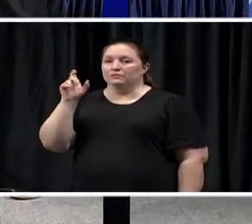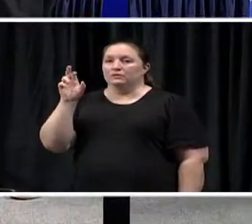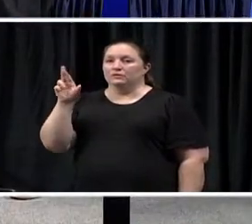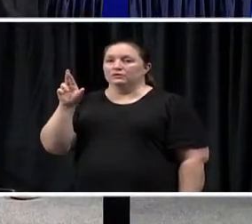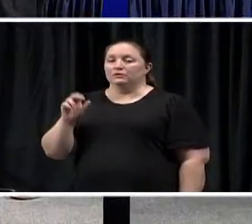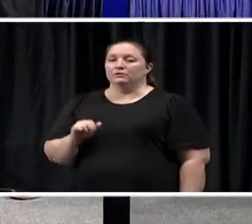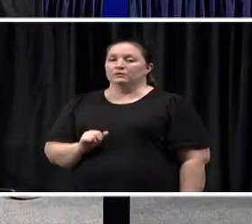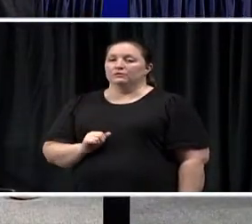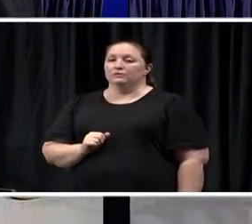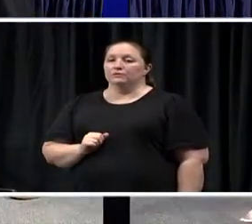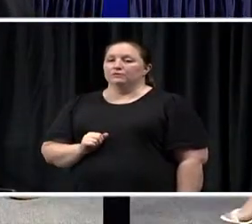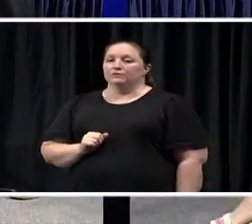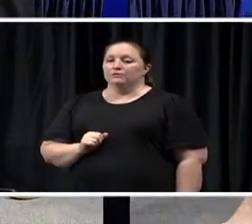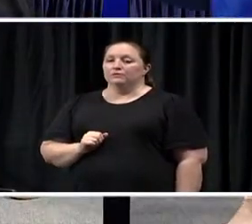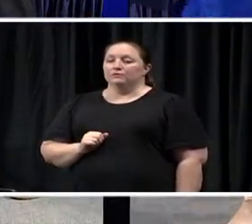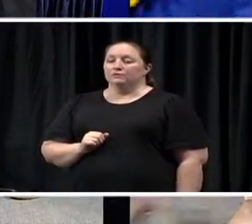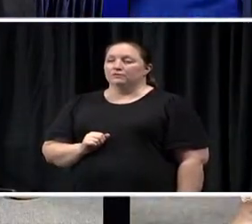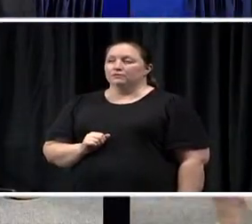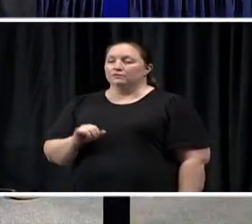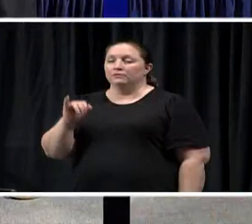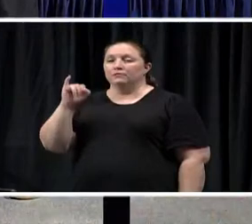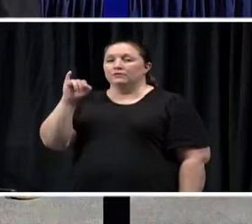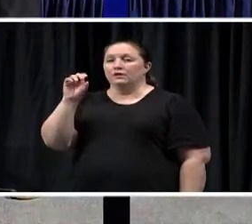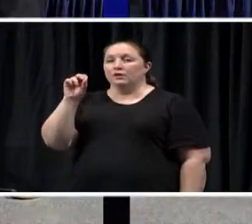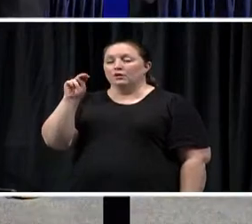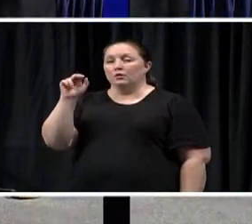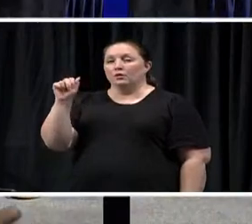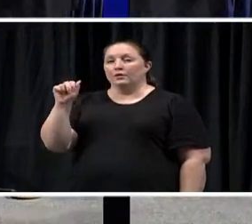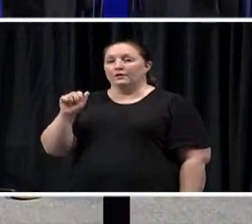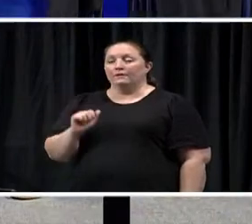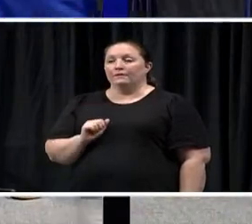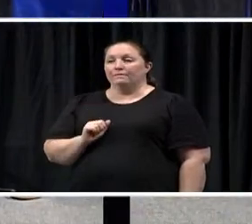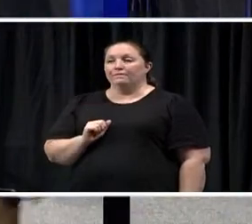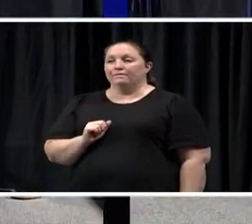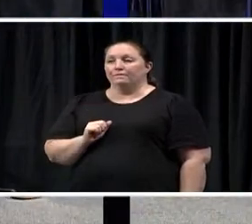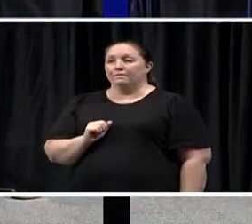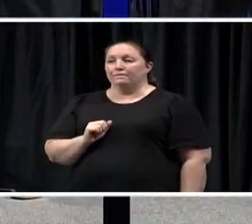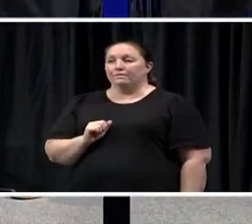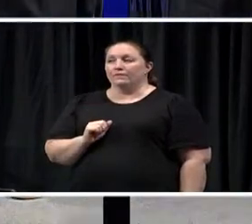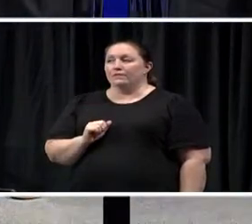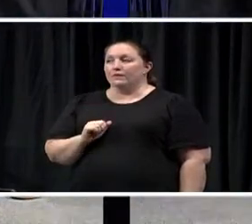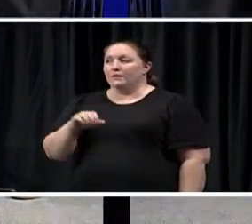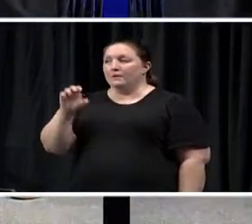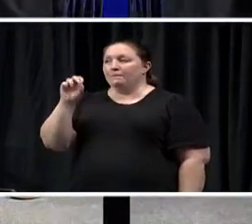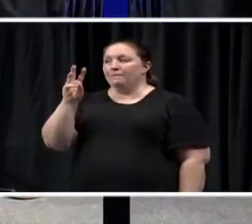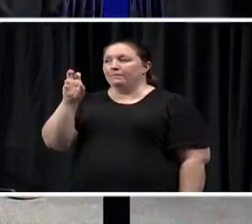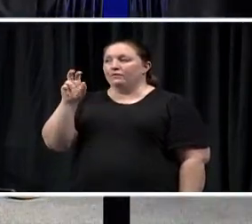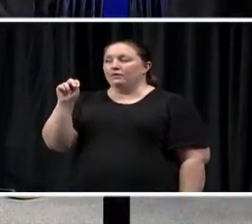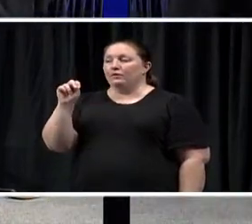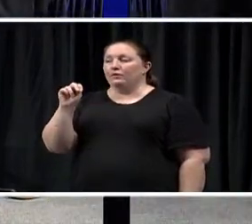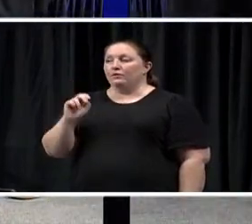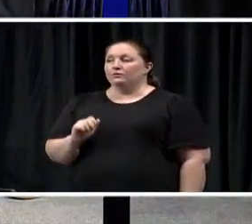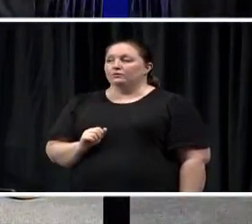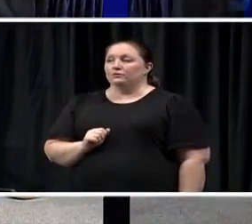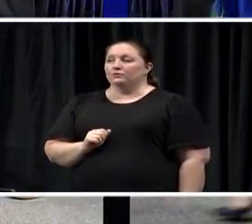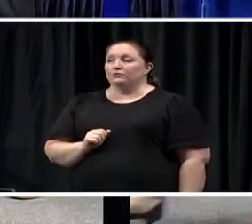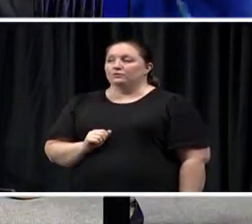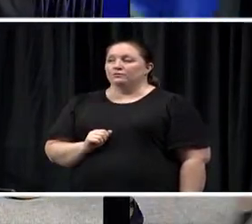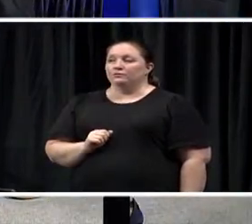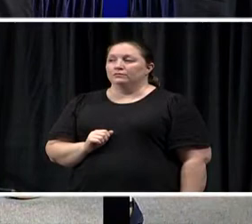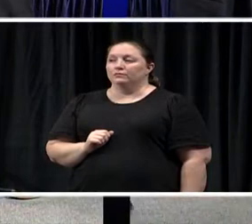Jacob Burge. Iona Catherine Campbell. Owen Chapman